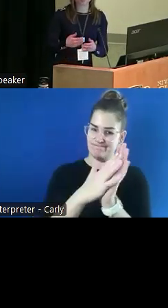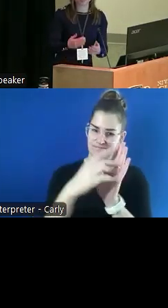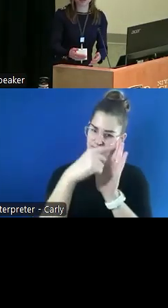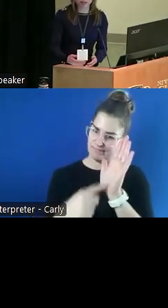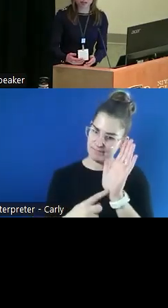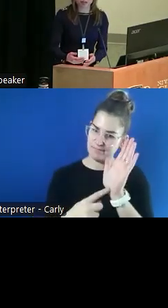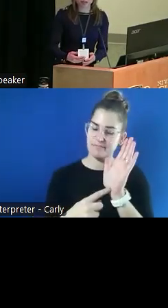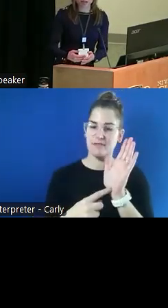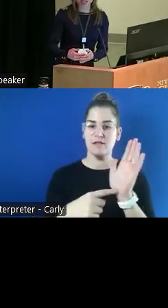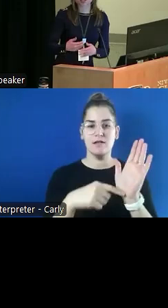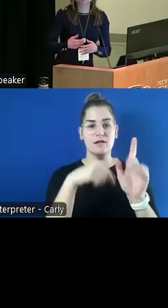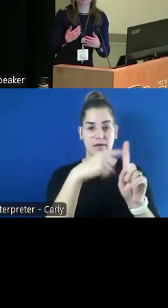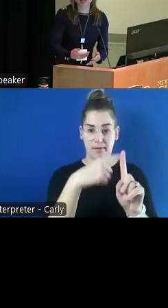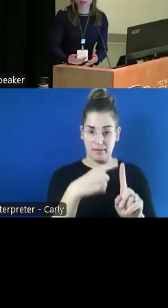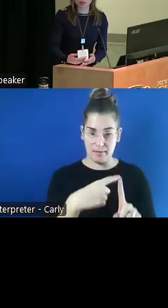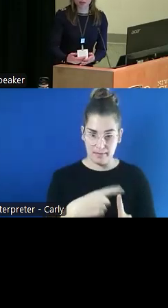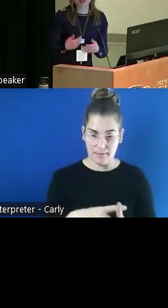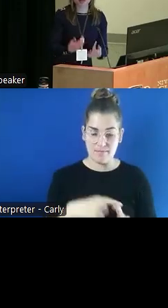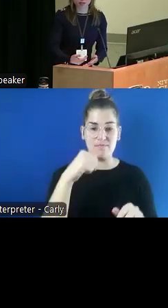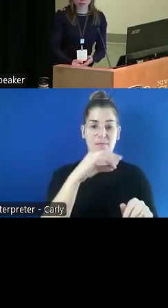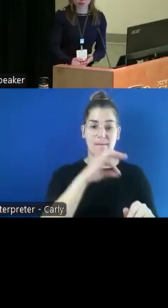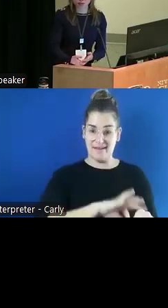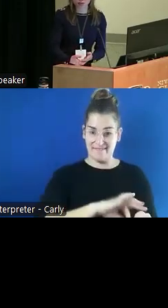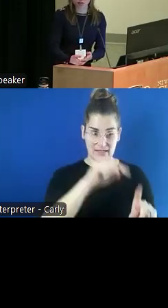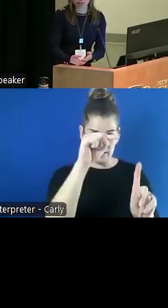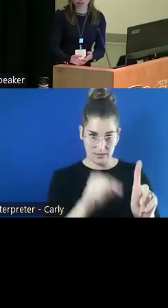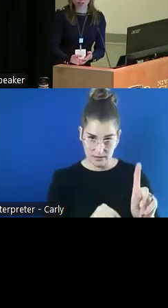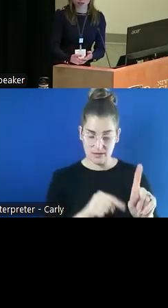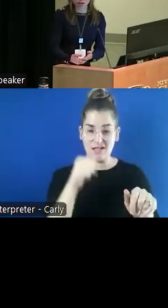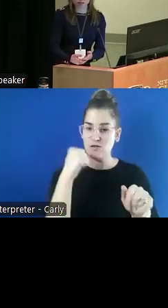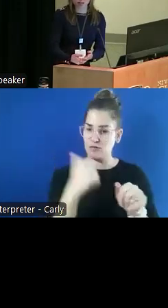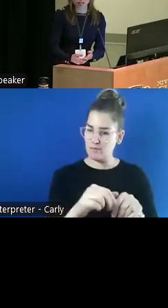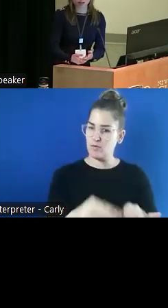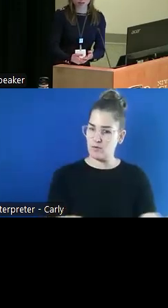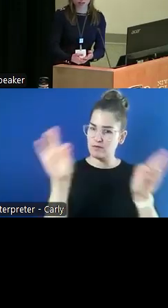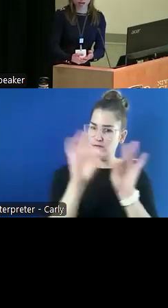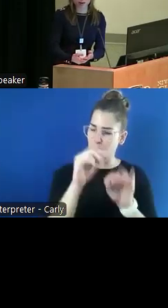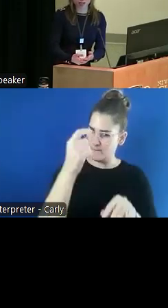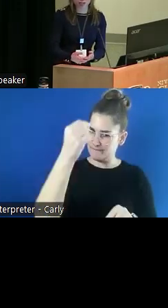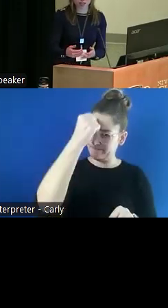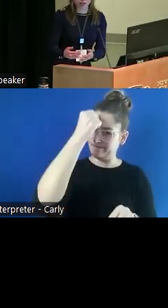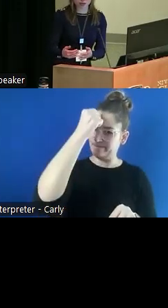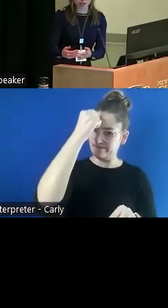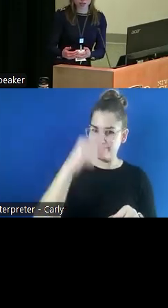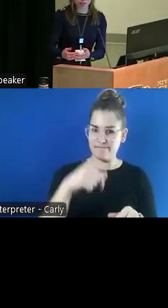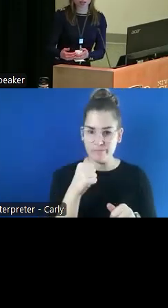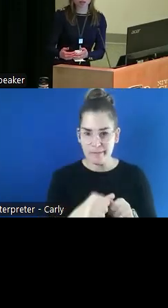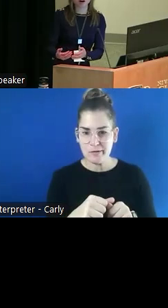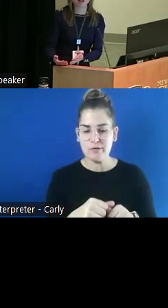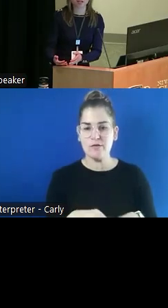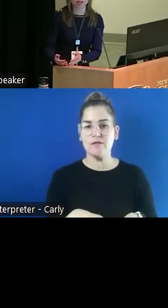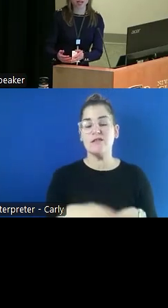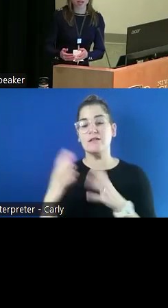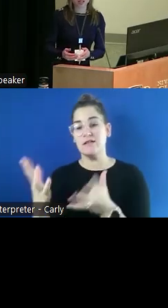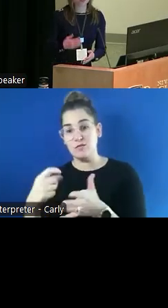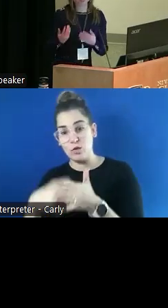the benefits. I need to remind myself of the benefits of doing these healthy habits, and also these are the